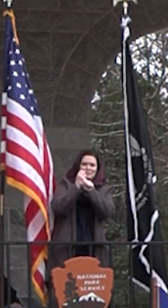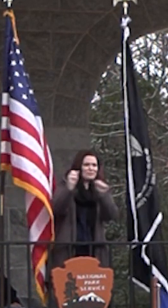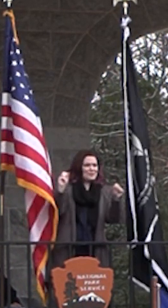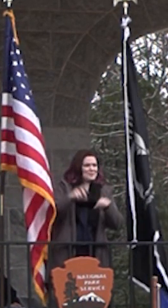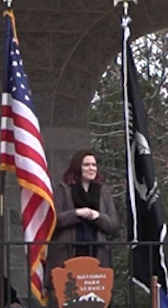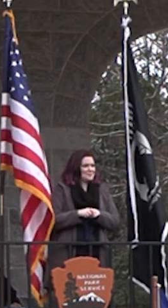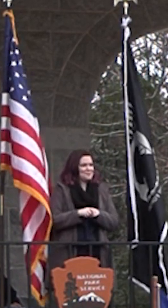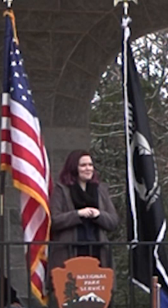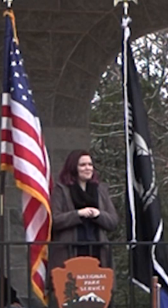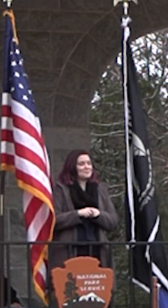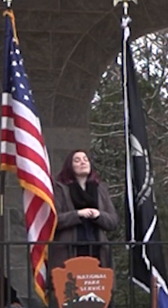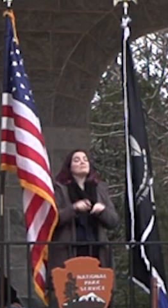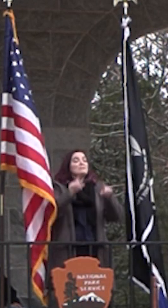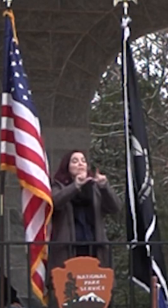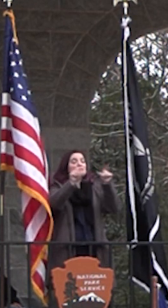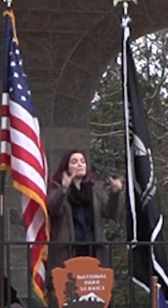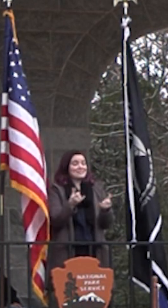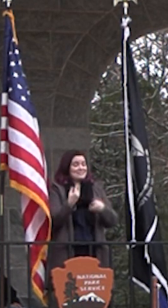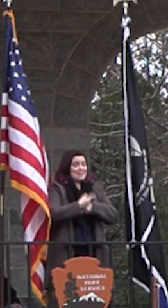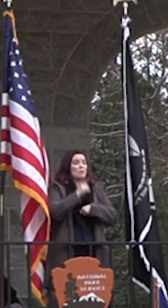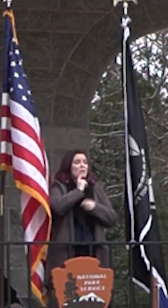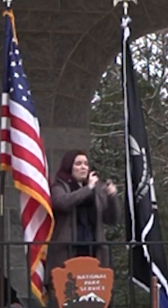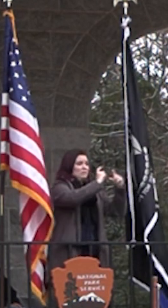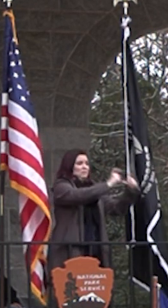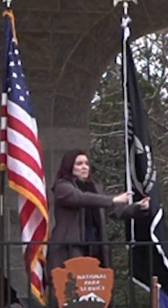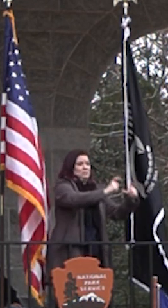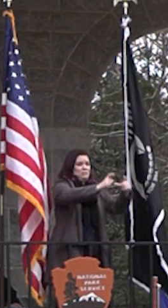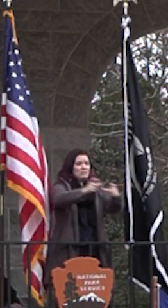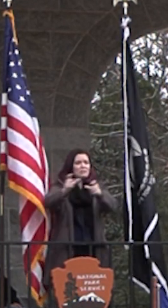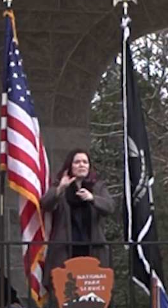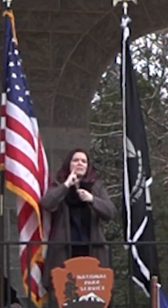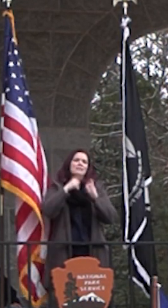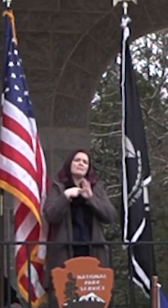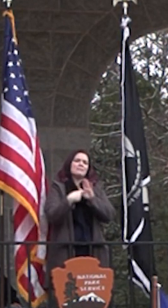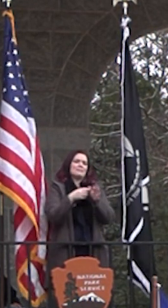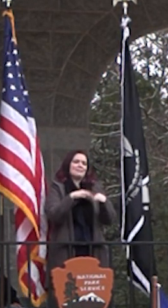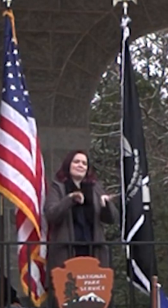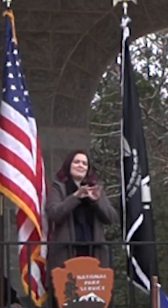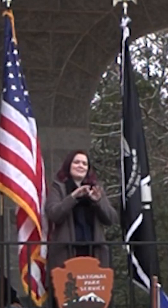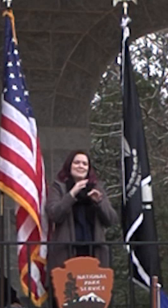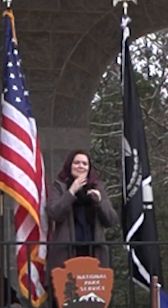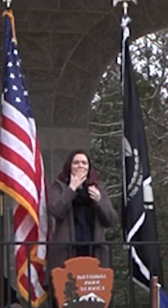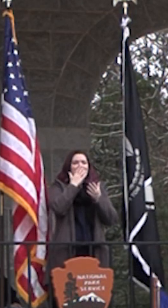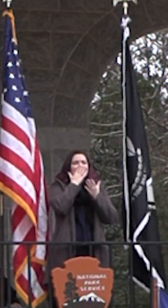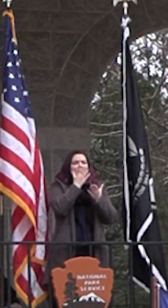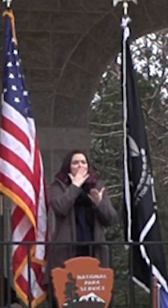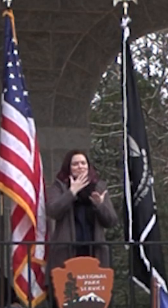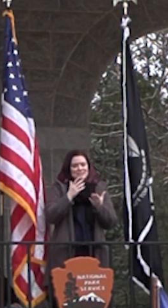place today came from the support and gracious giving of many people, and we are so grateful for their